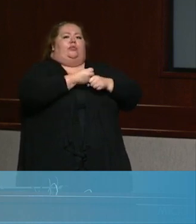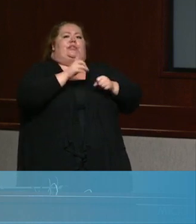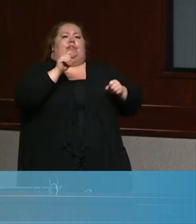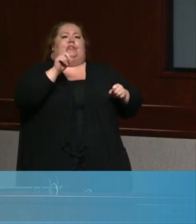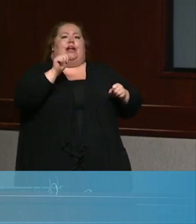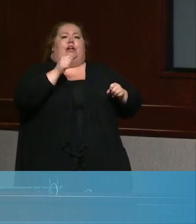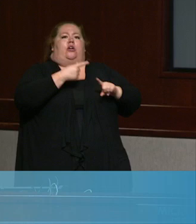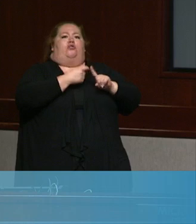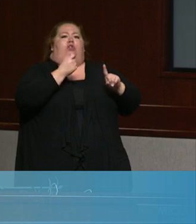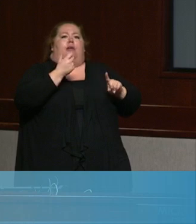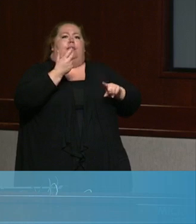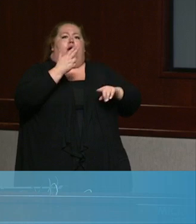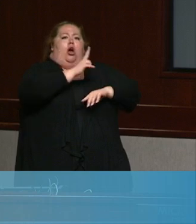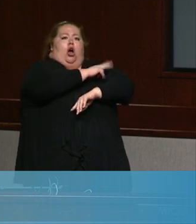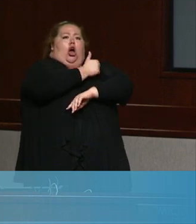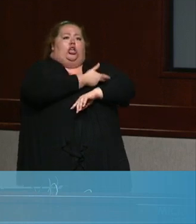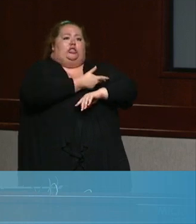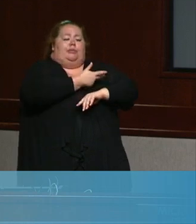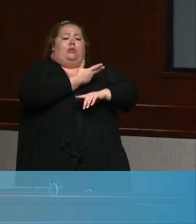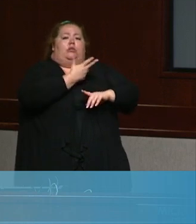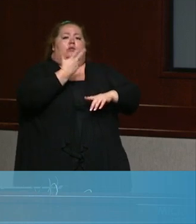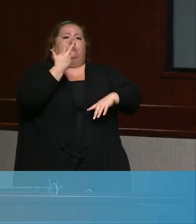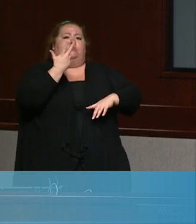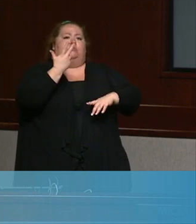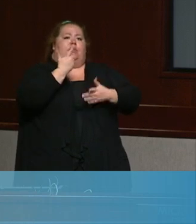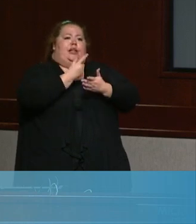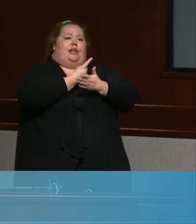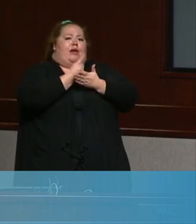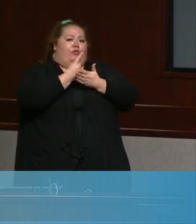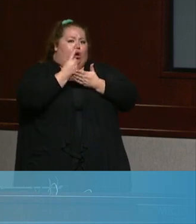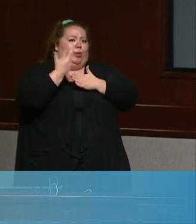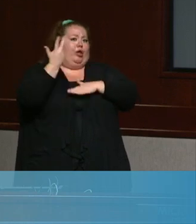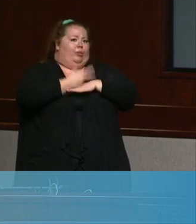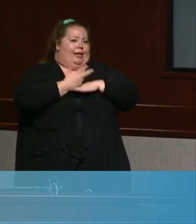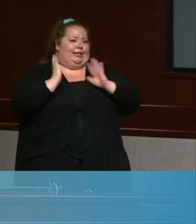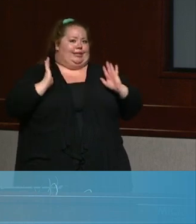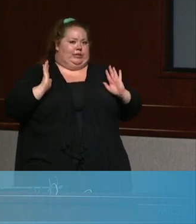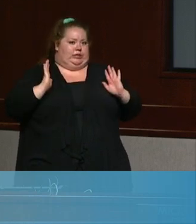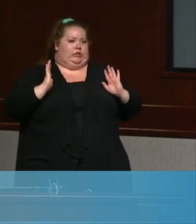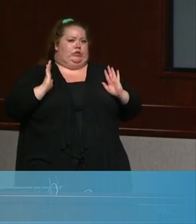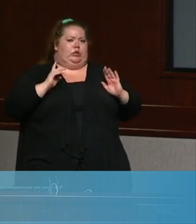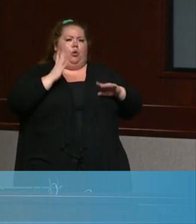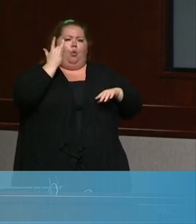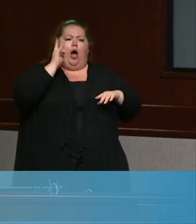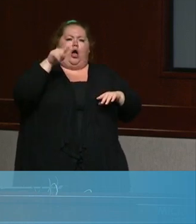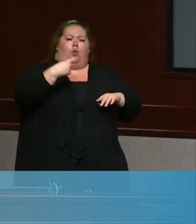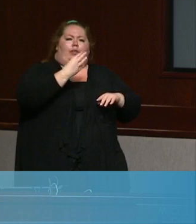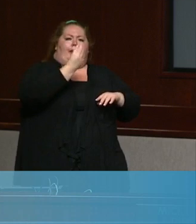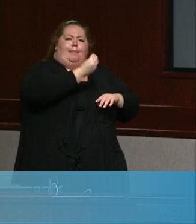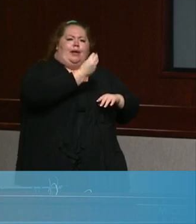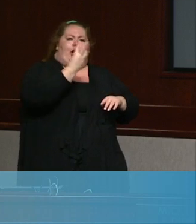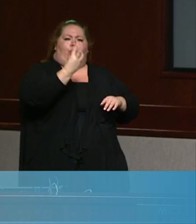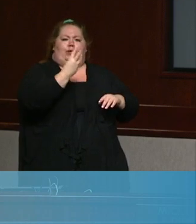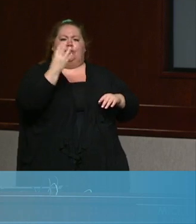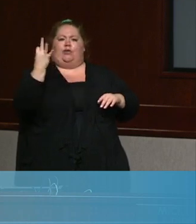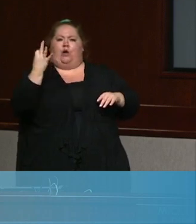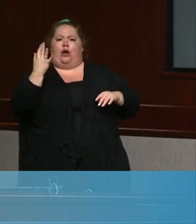hospital every 3 days. I want to make sure I heard that right. And if so, why only Monday, Wednesday, and Friday? Why not every